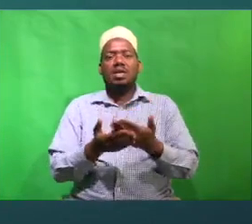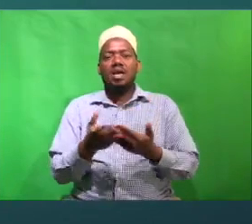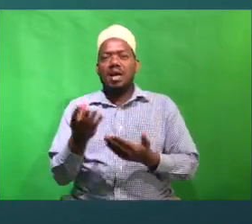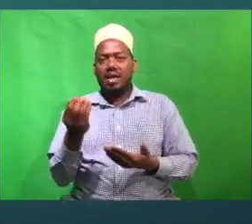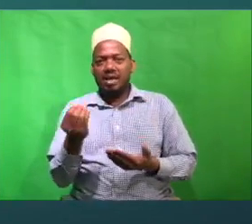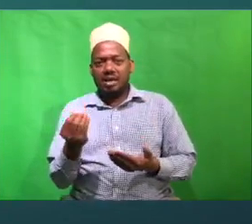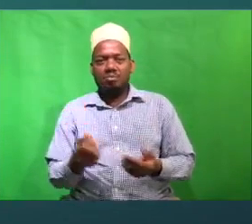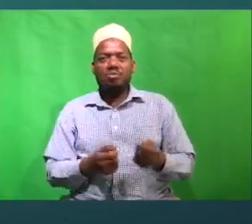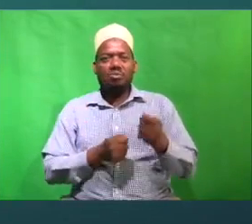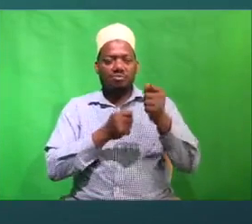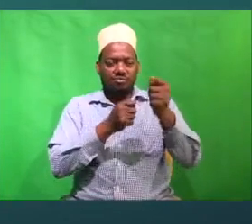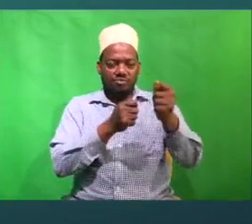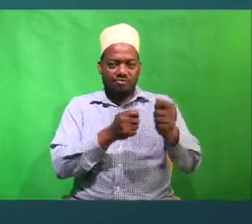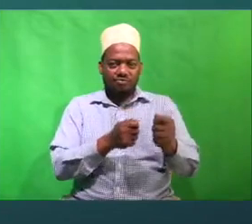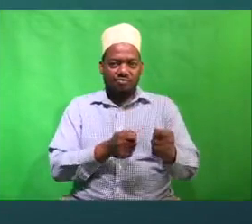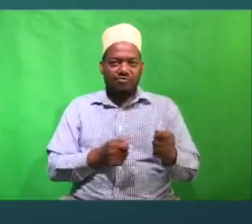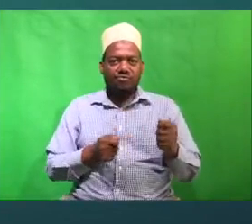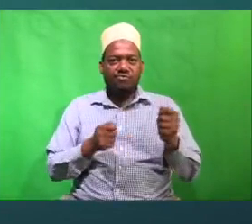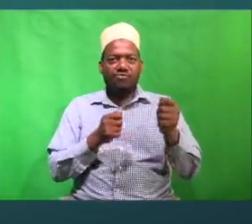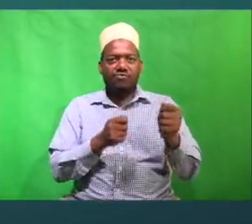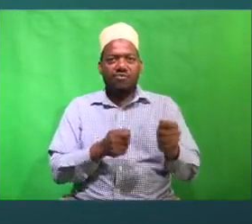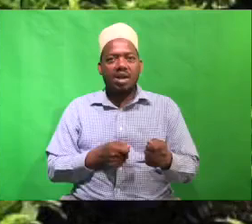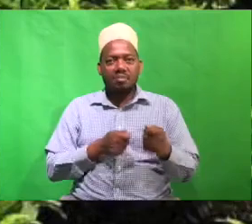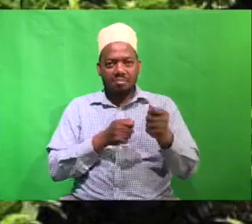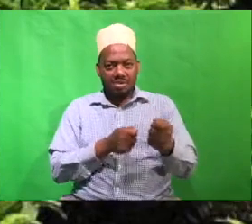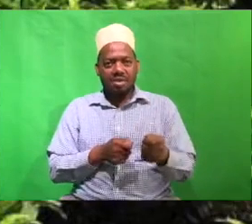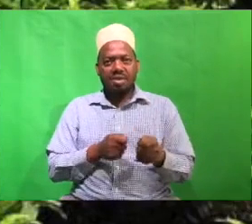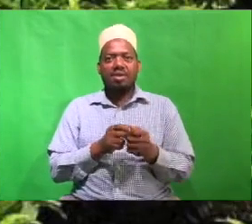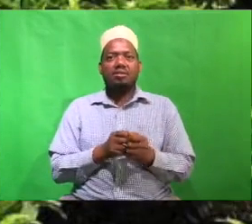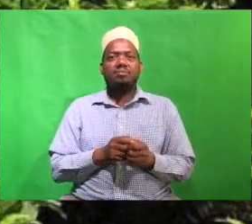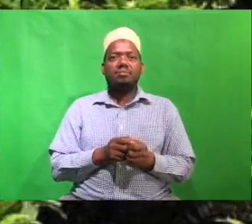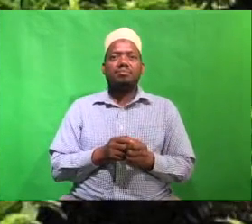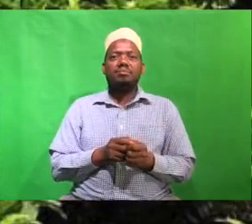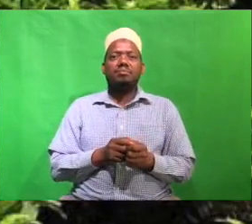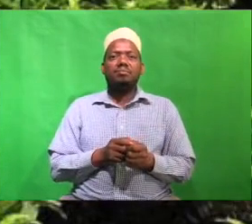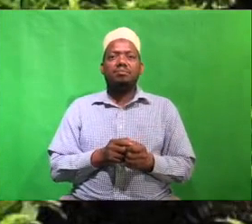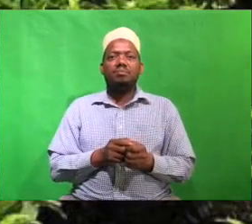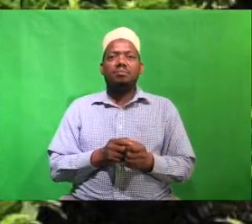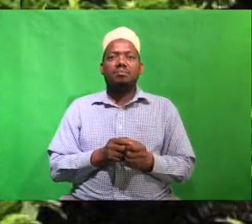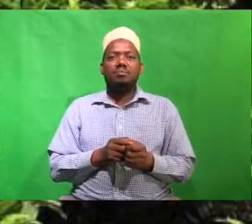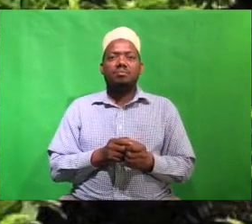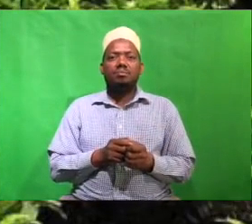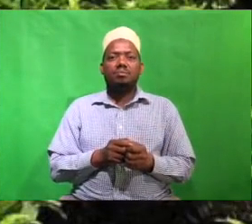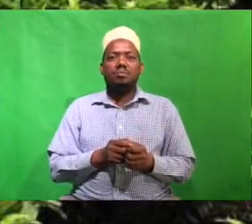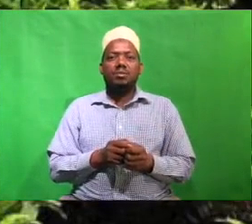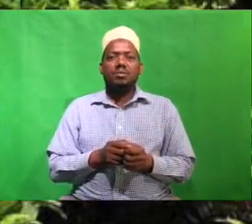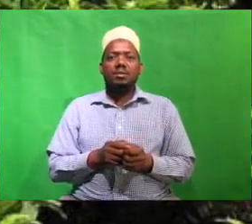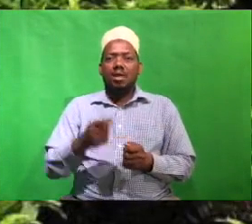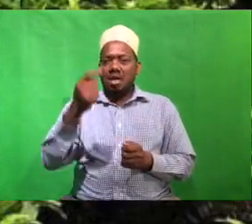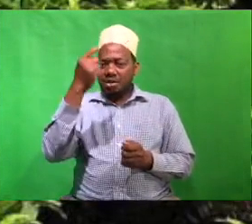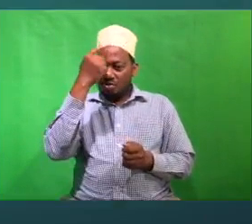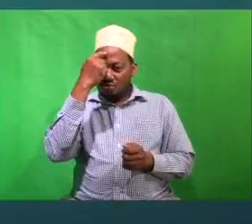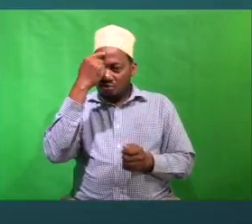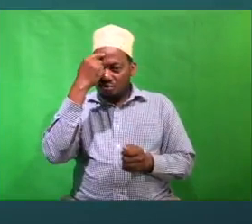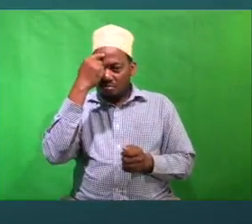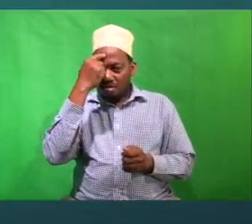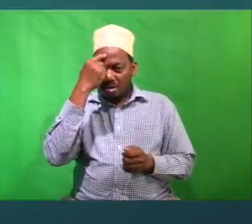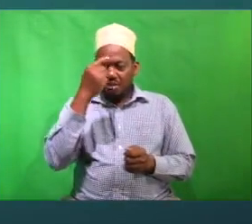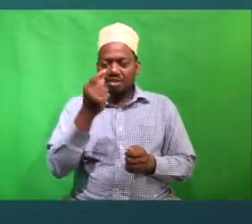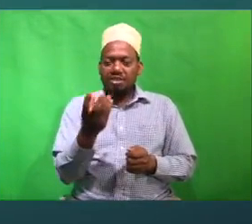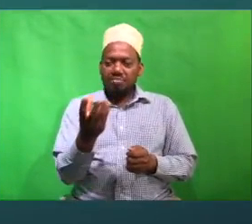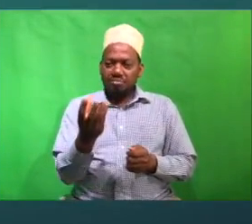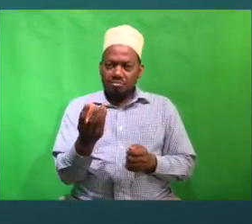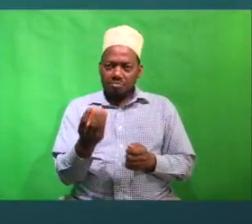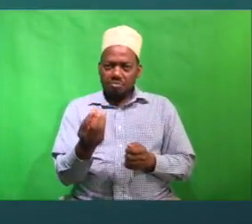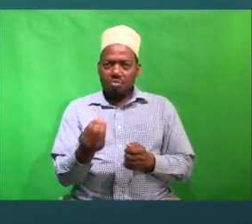farming. This is raw climate. We can say there is Dodoma there is the rain is fewer and